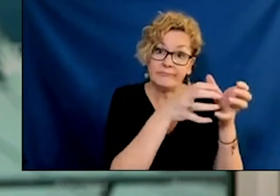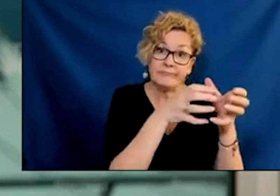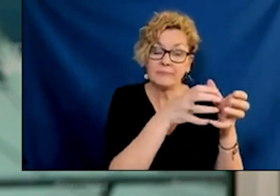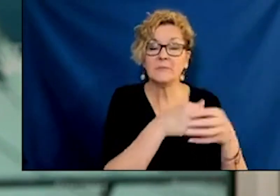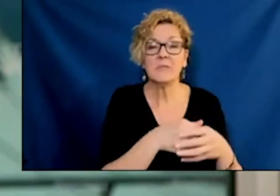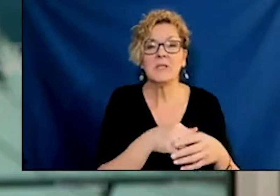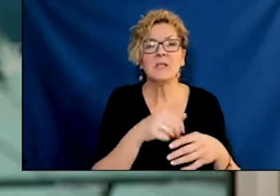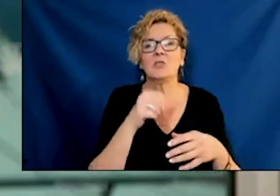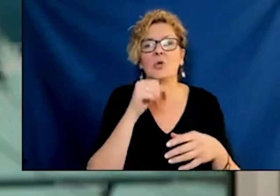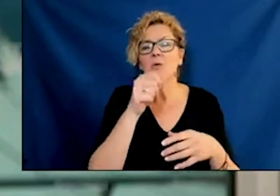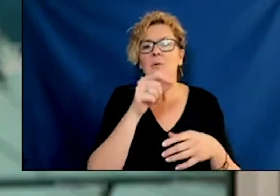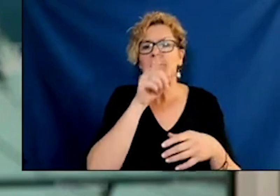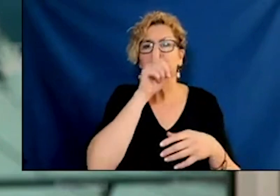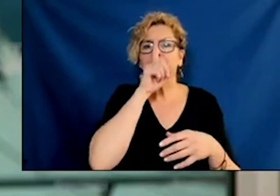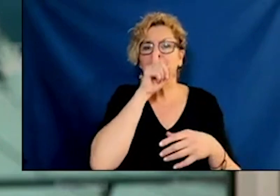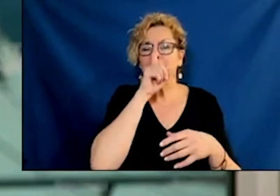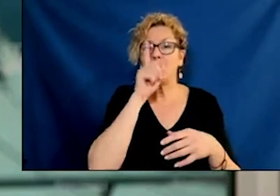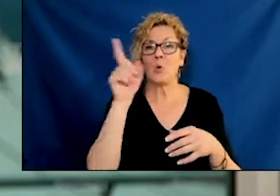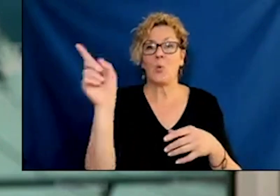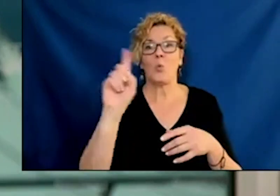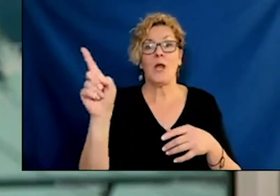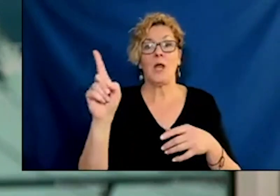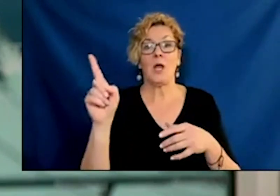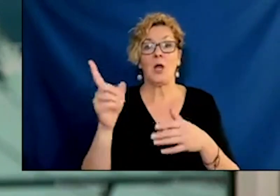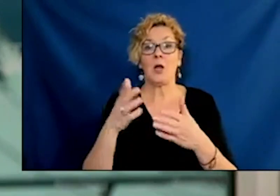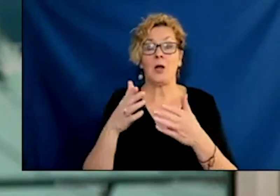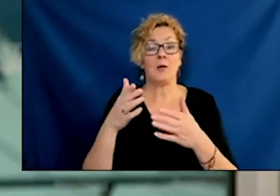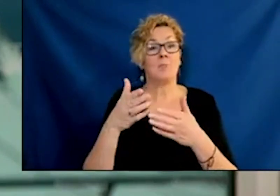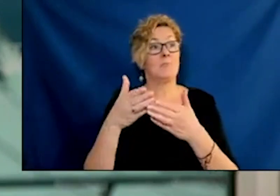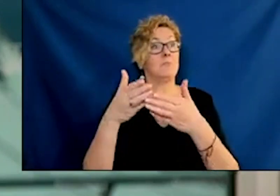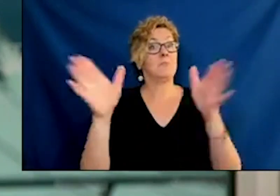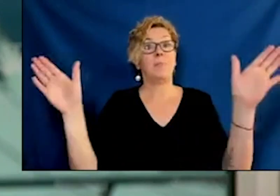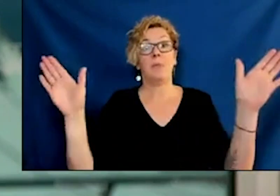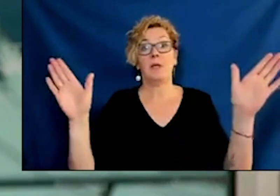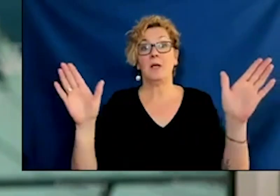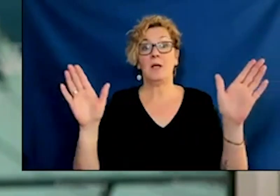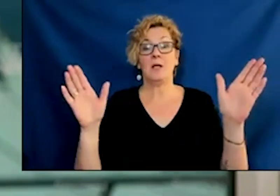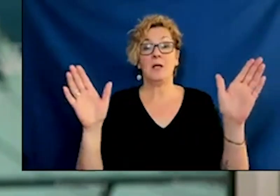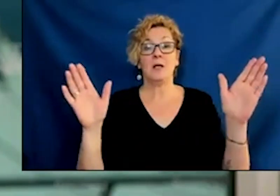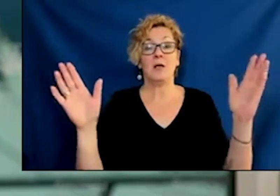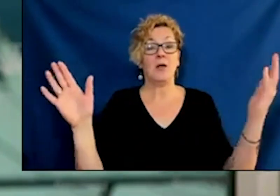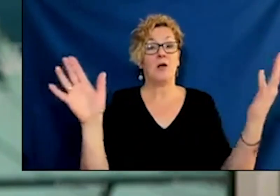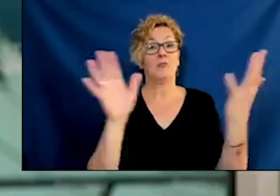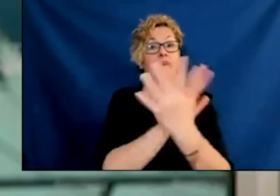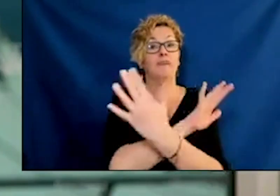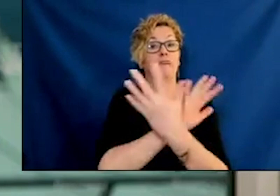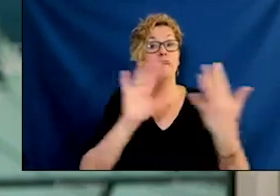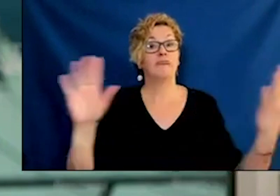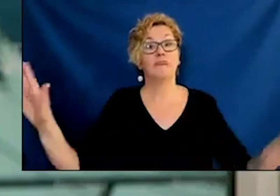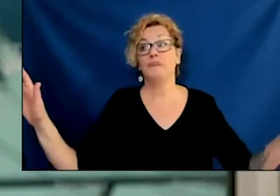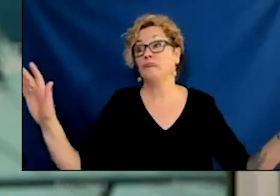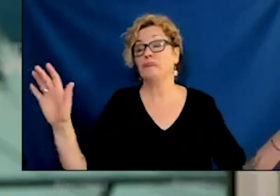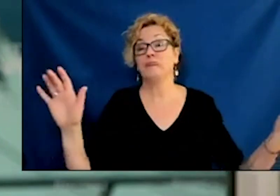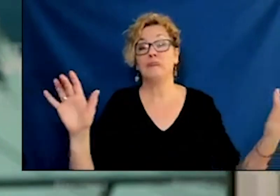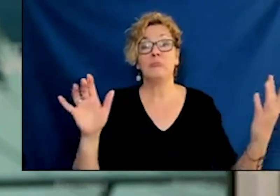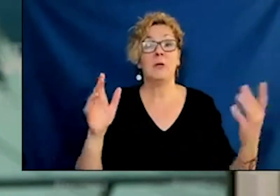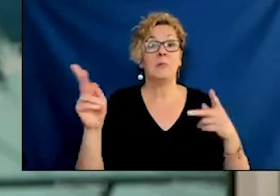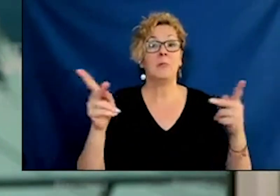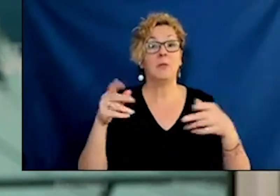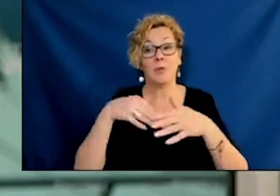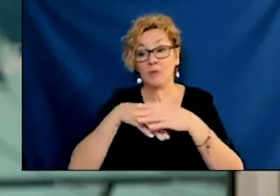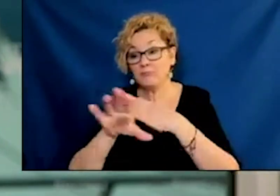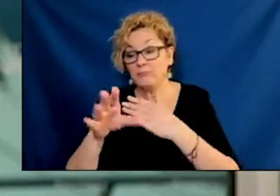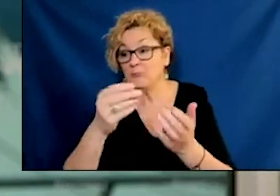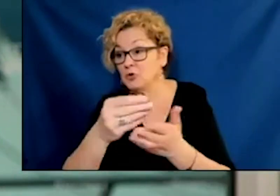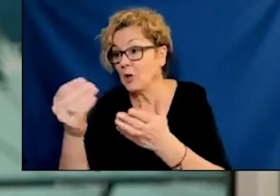at the public interface, but it's when we're in meetings together, not wearing masks in crowded conditions, having lunches in lunchrooms,